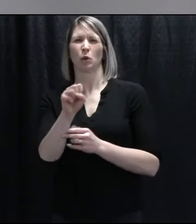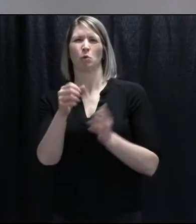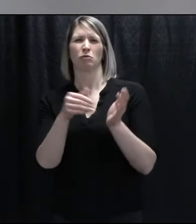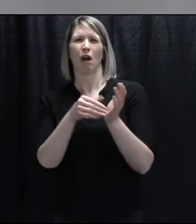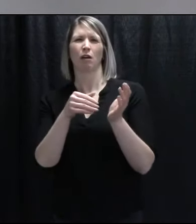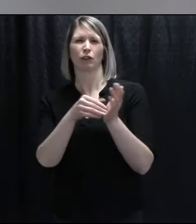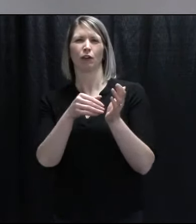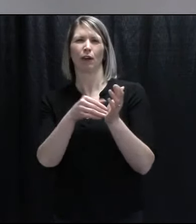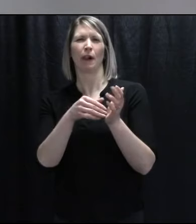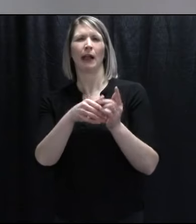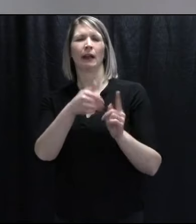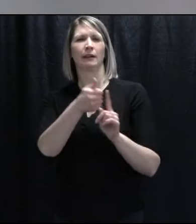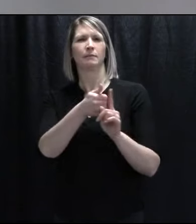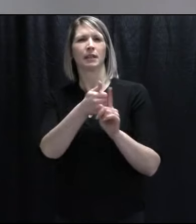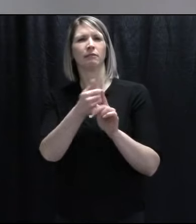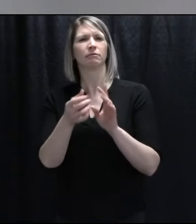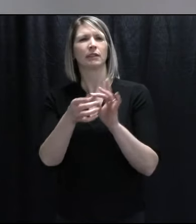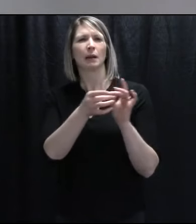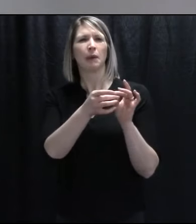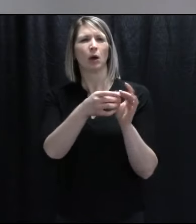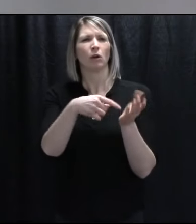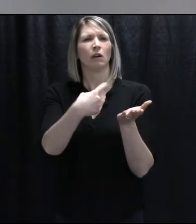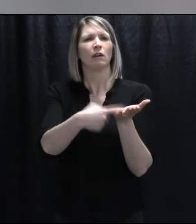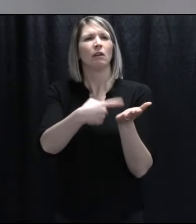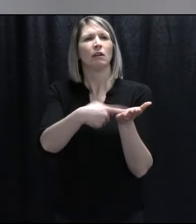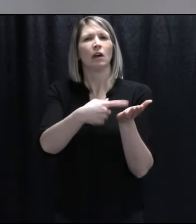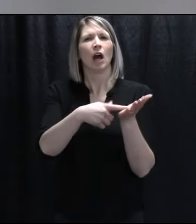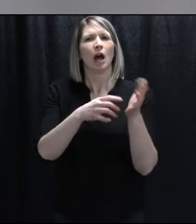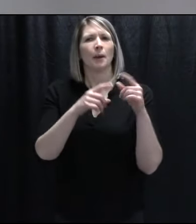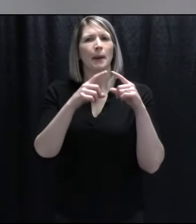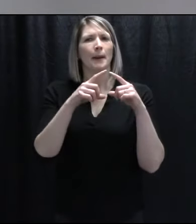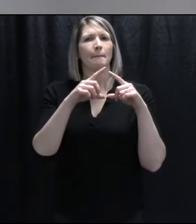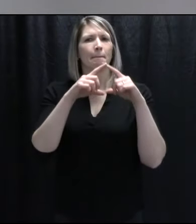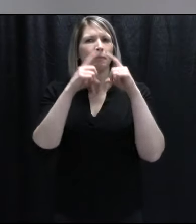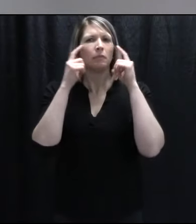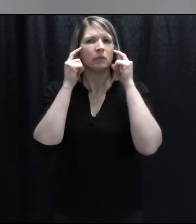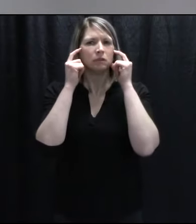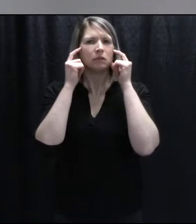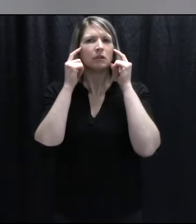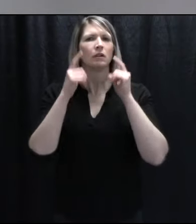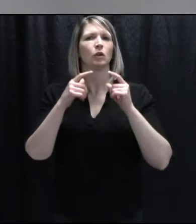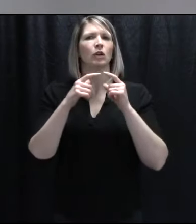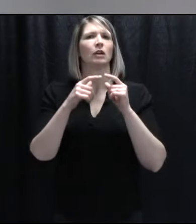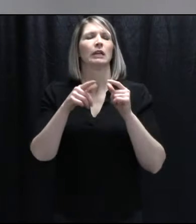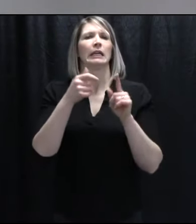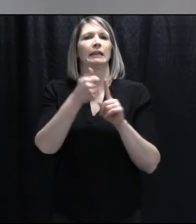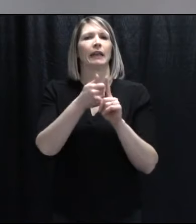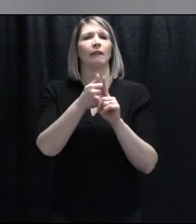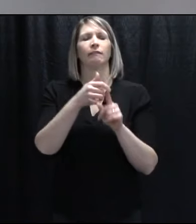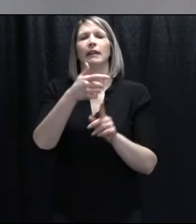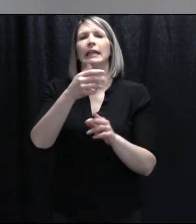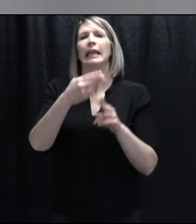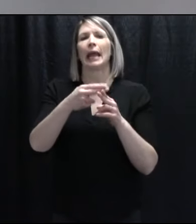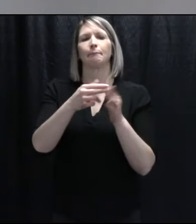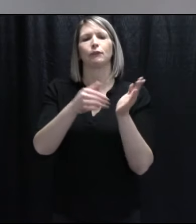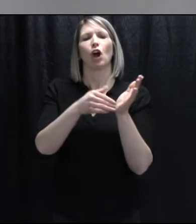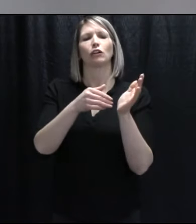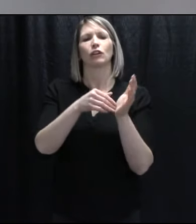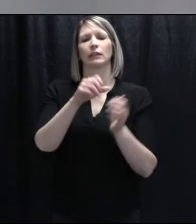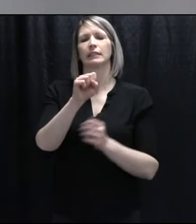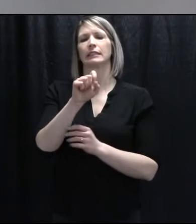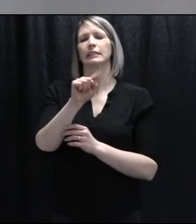production from underwear to PPE. So would that be helpful? Any source of PPE that meets